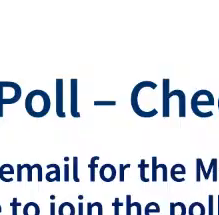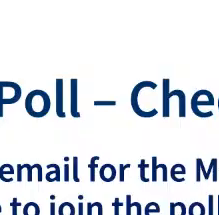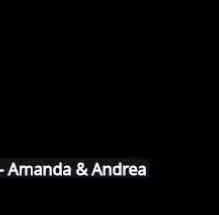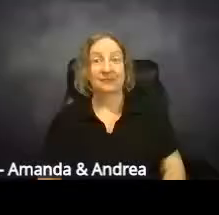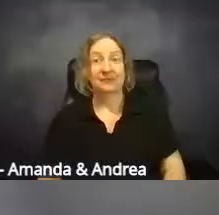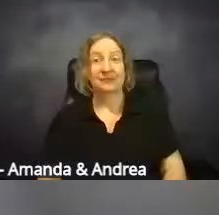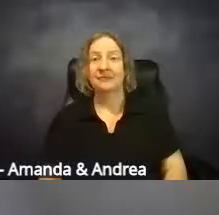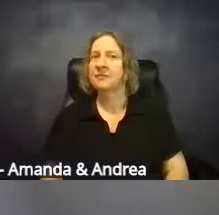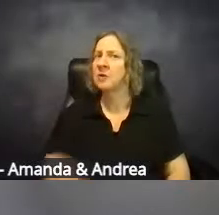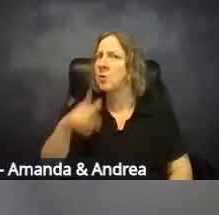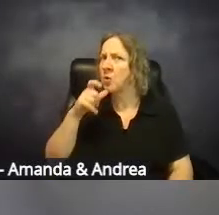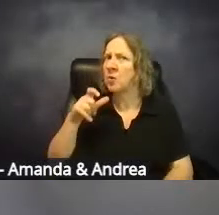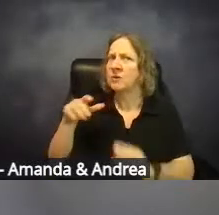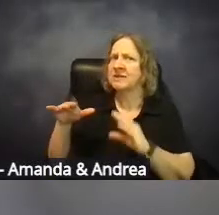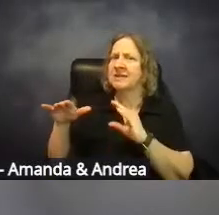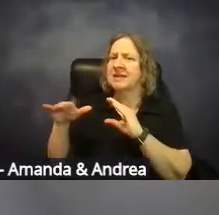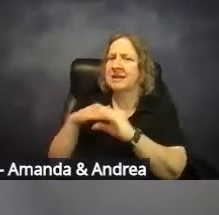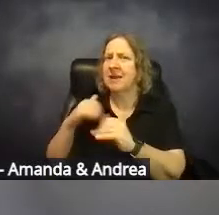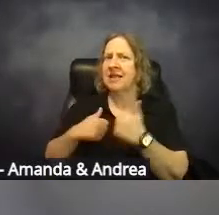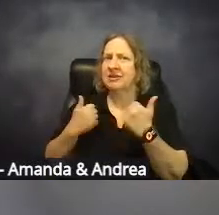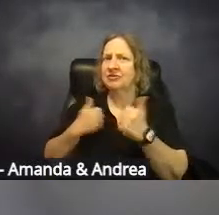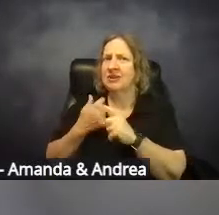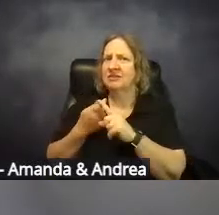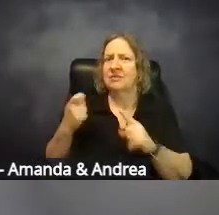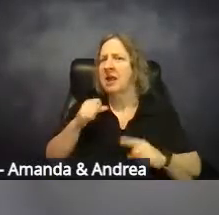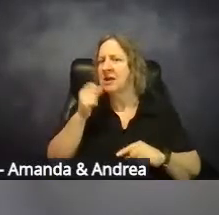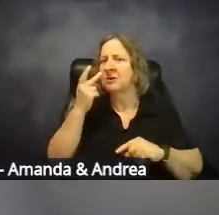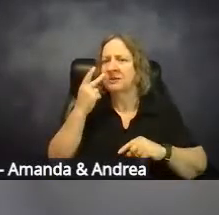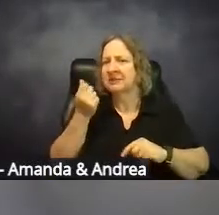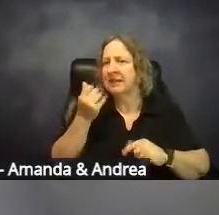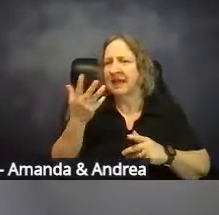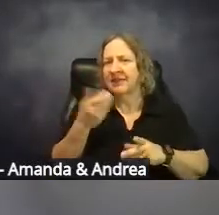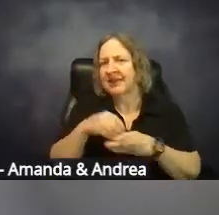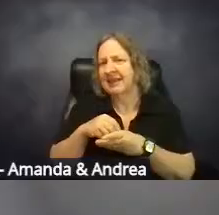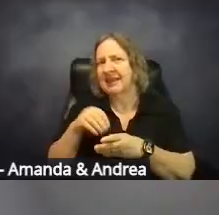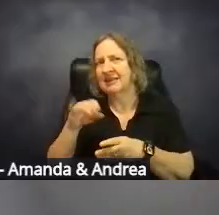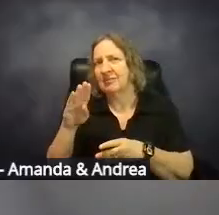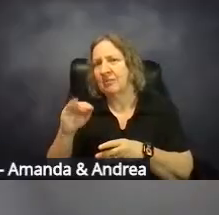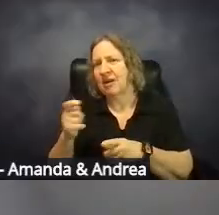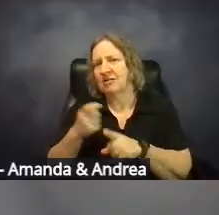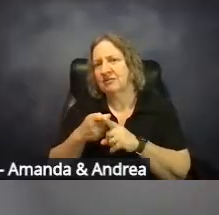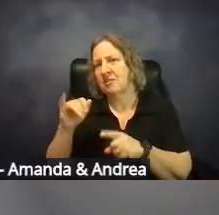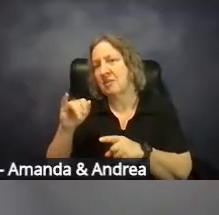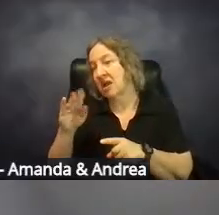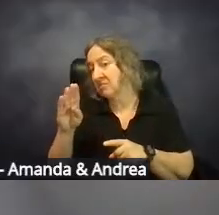Whose email address would it have come from? Because I'm not seeing anything in my inbox from IBR.